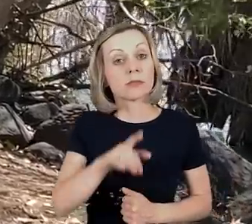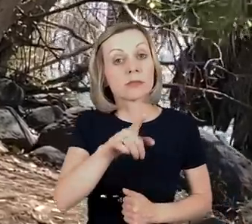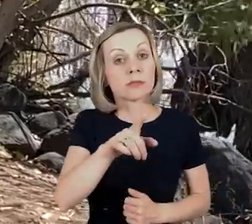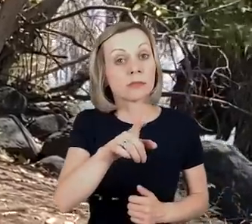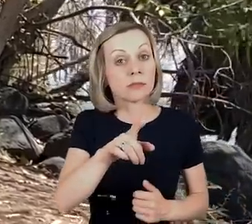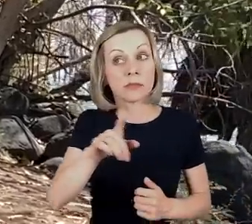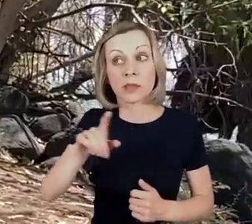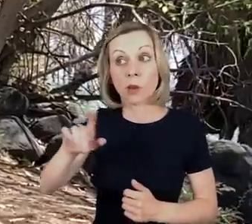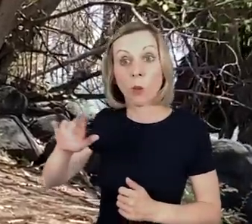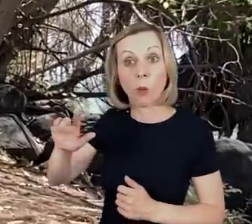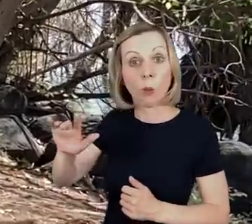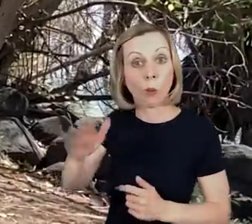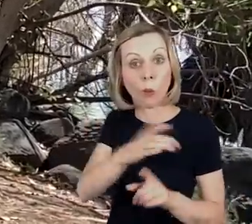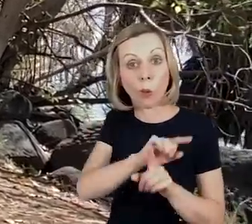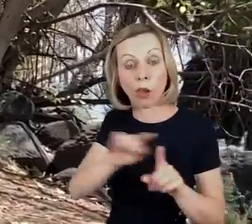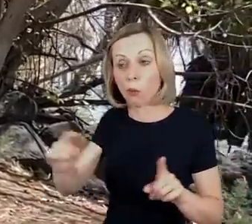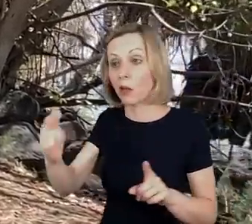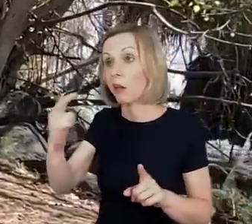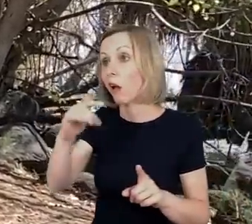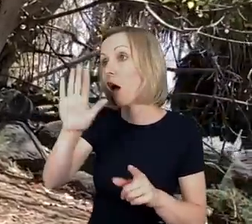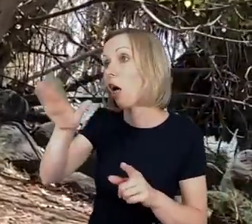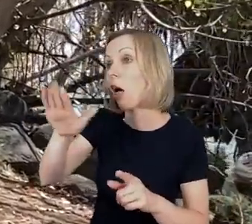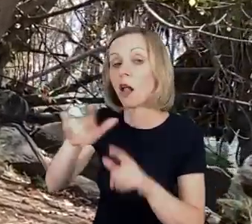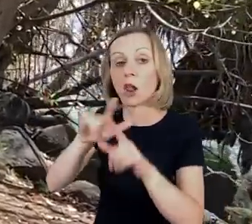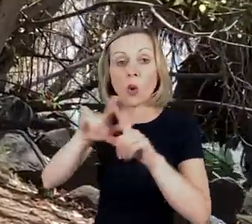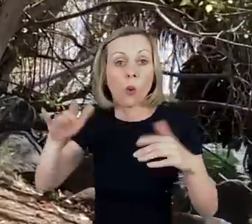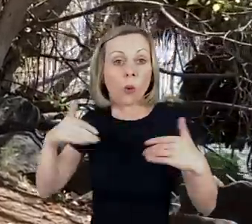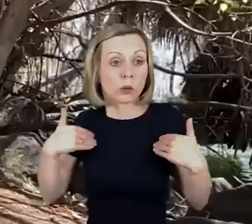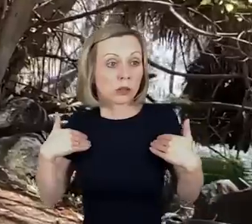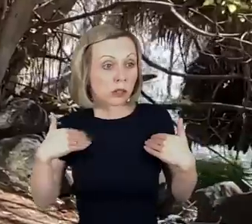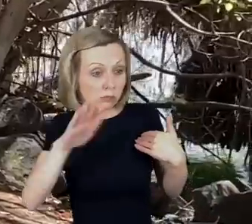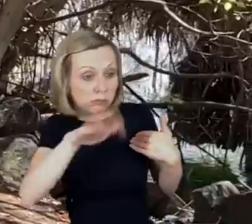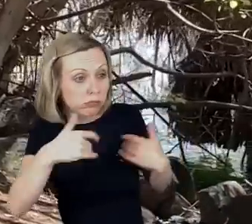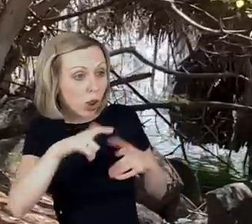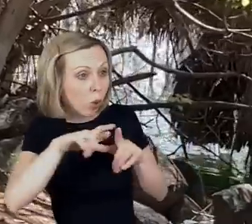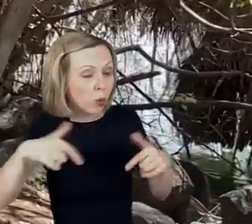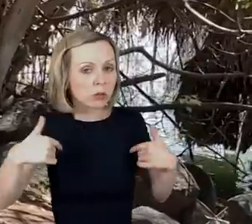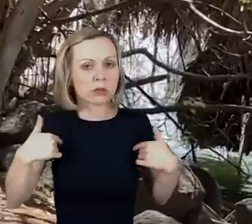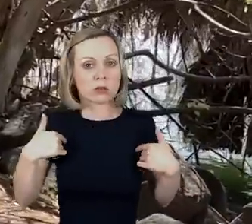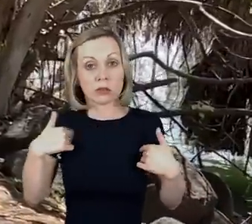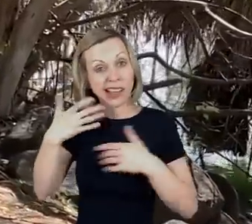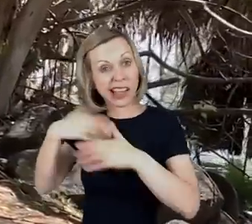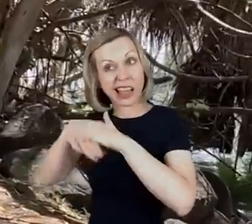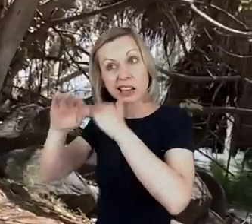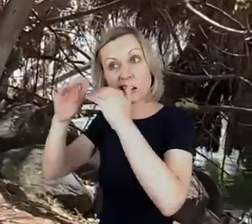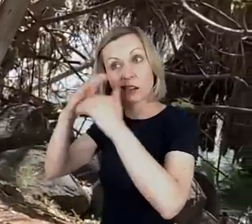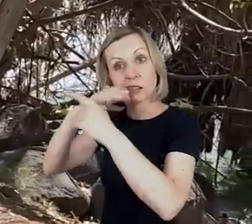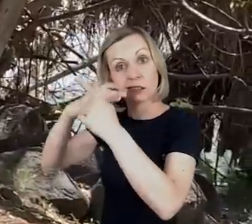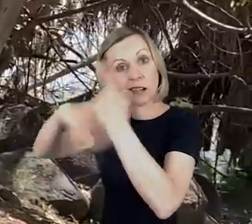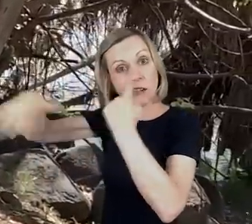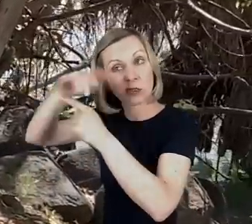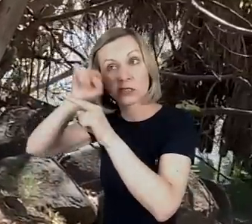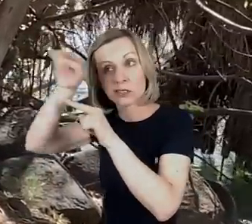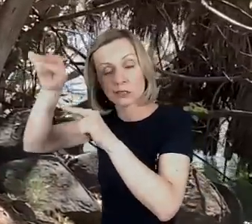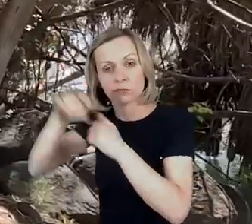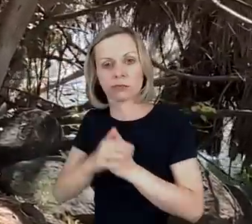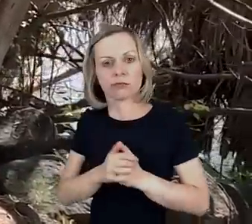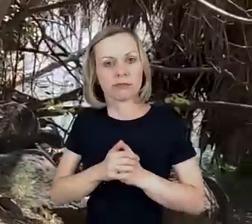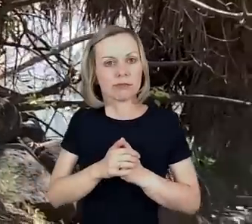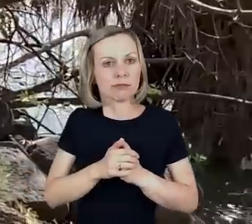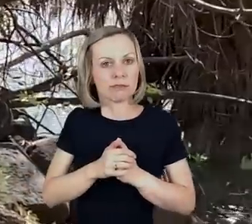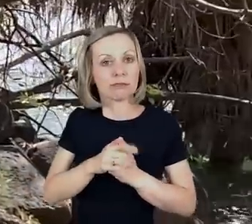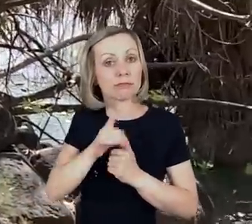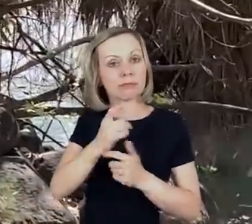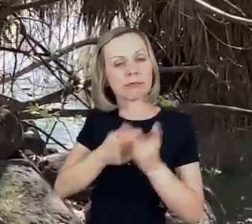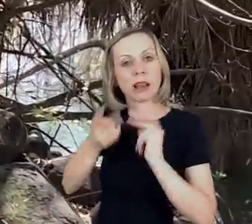Not everyone who says to me, Lord, Lord, will enter the kingdom of heaven, but only one who does the will of my Father in